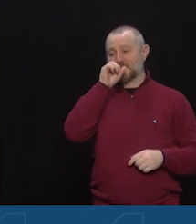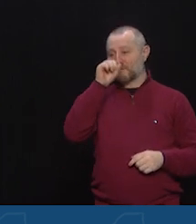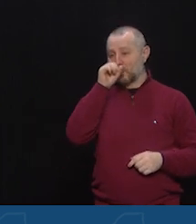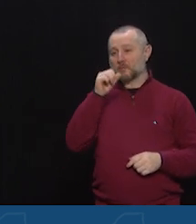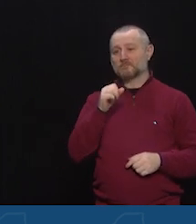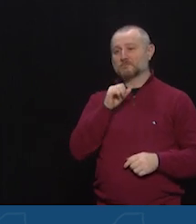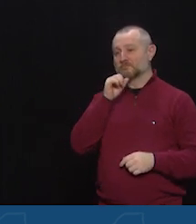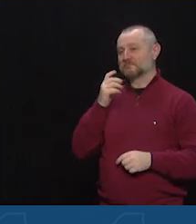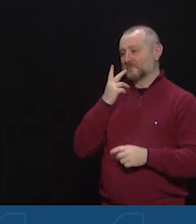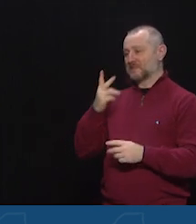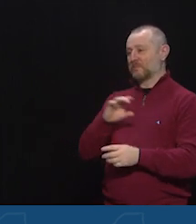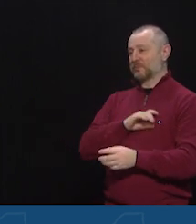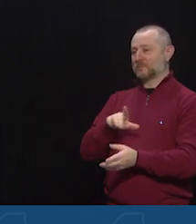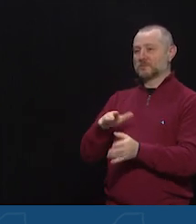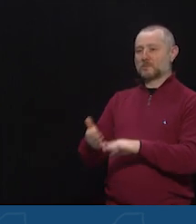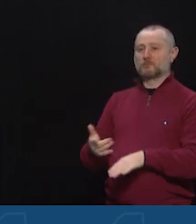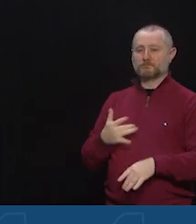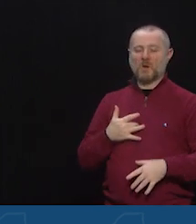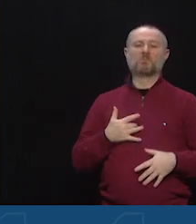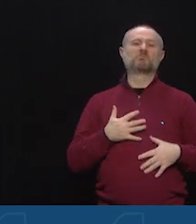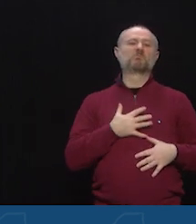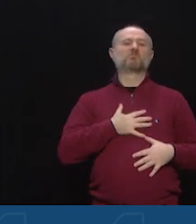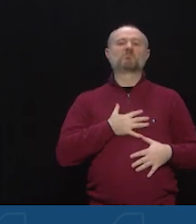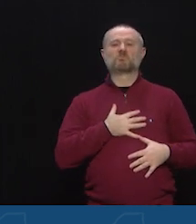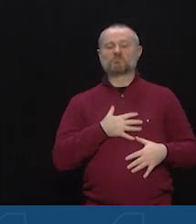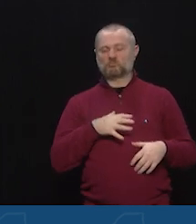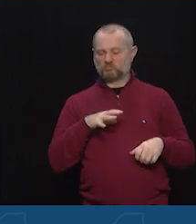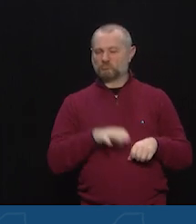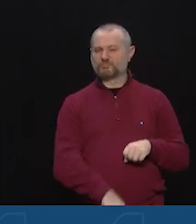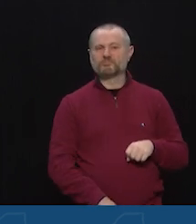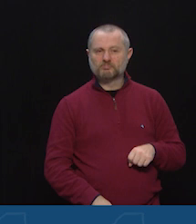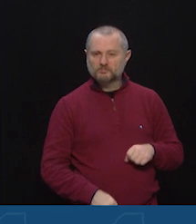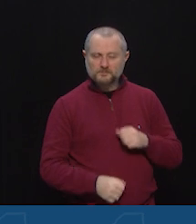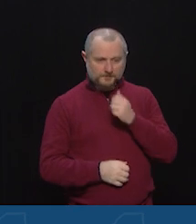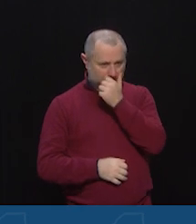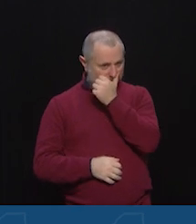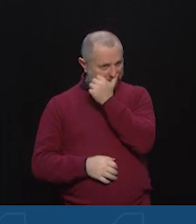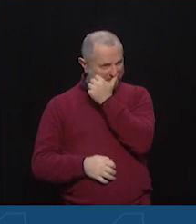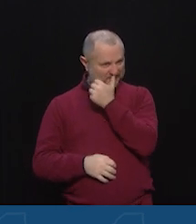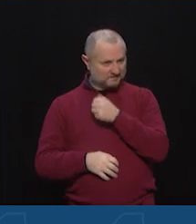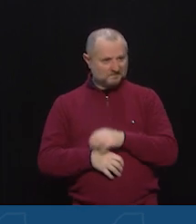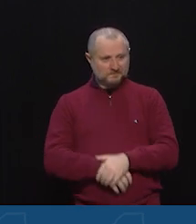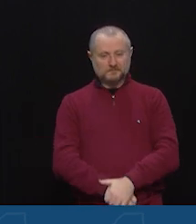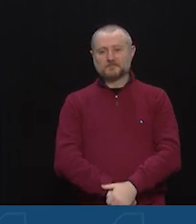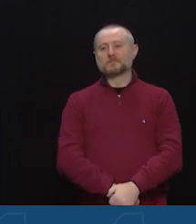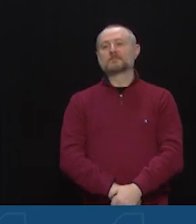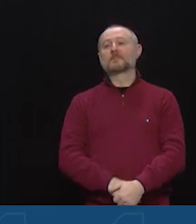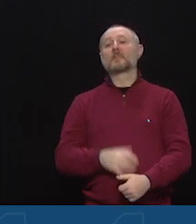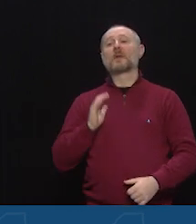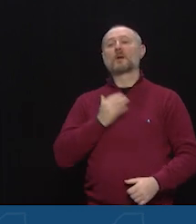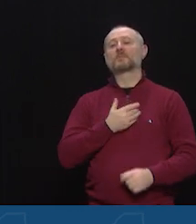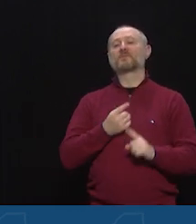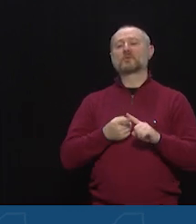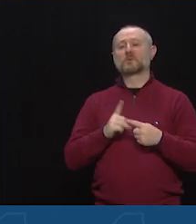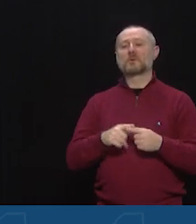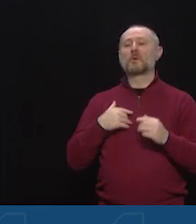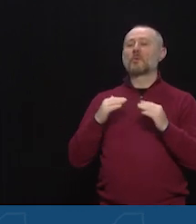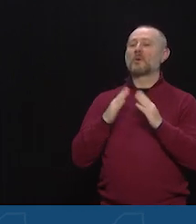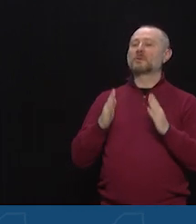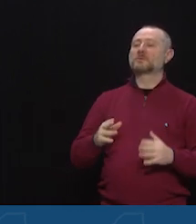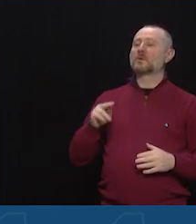this loss. We are all thinking about our friends and colleagues in the NYPD, so many of